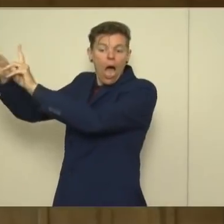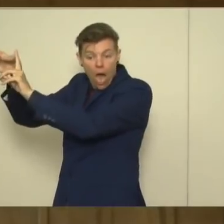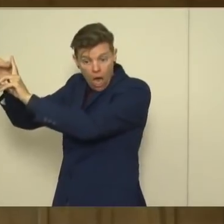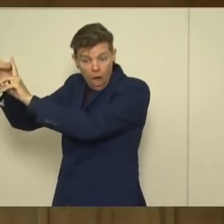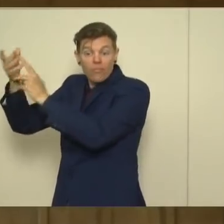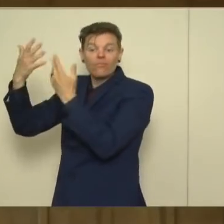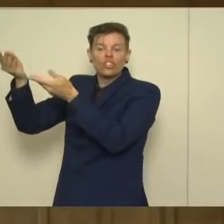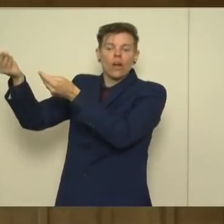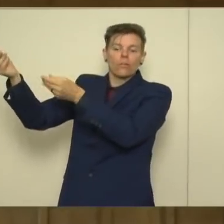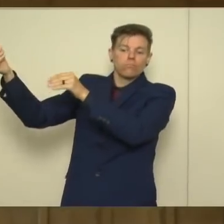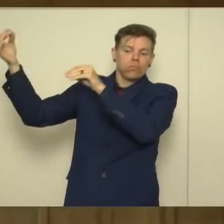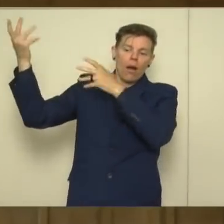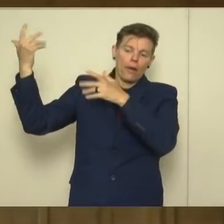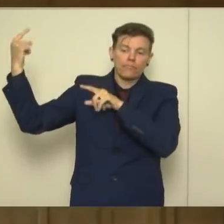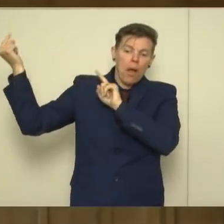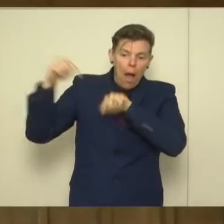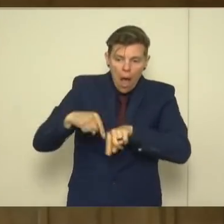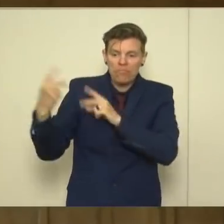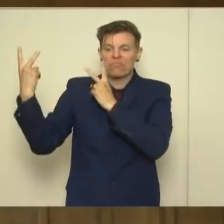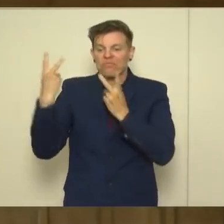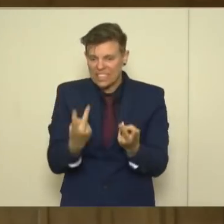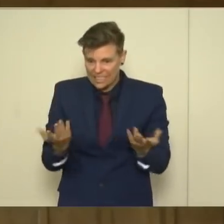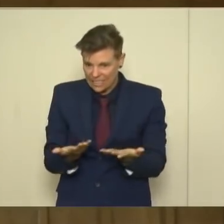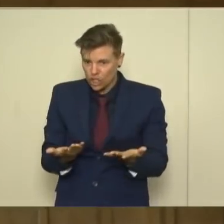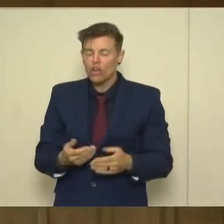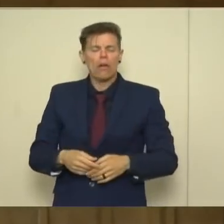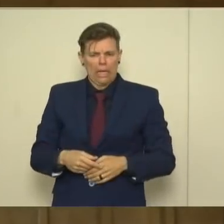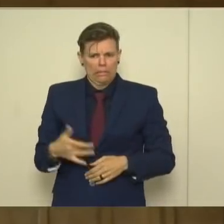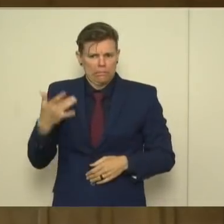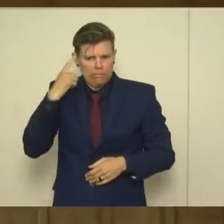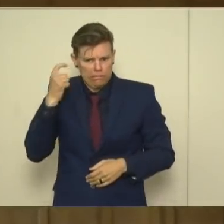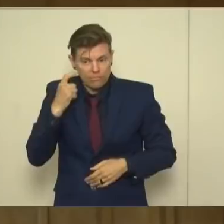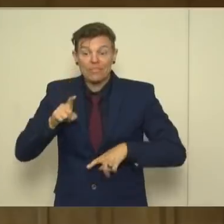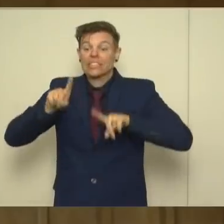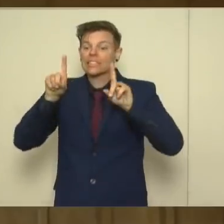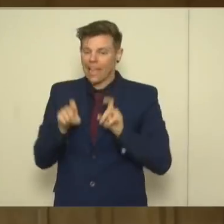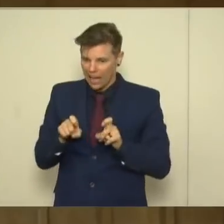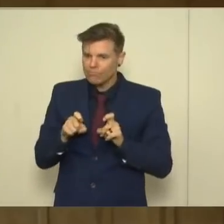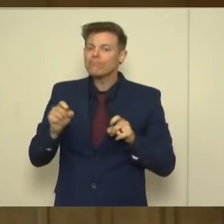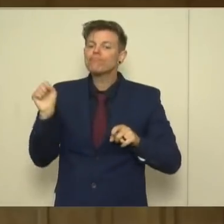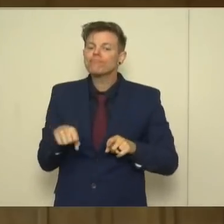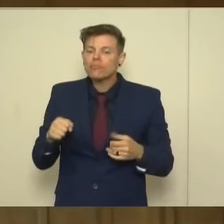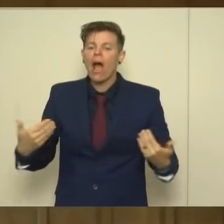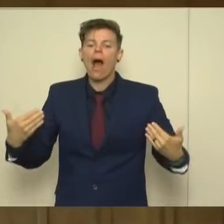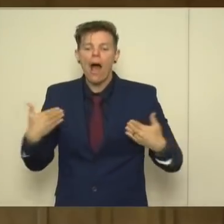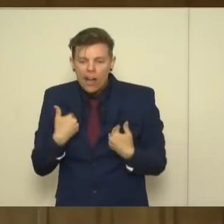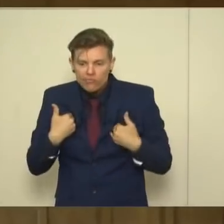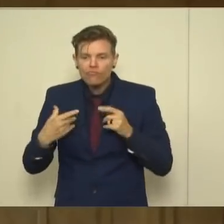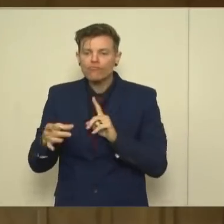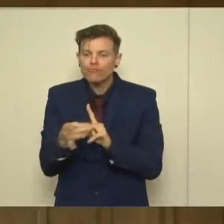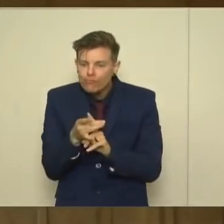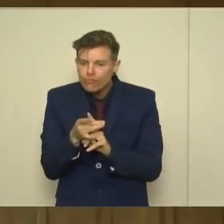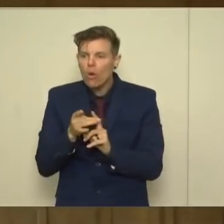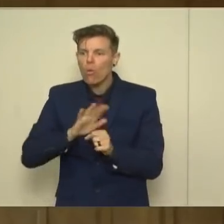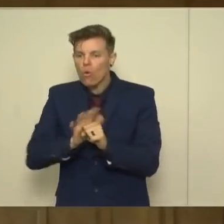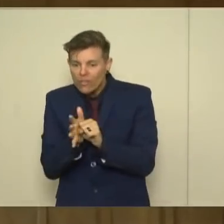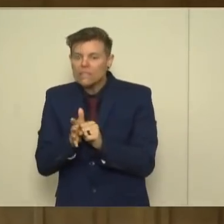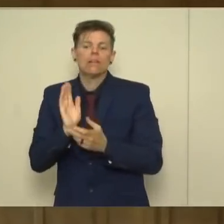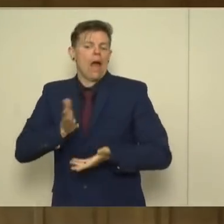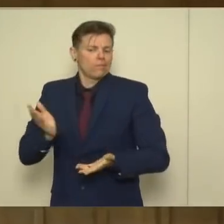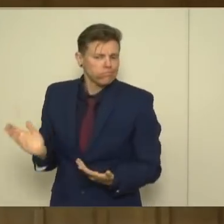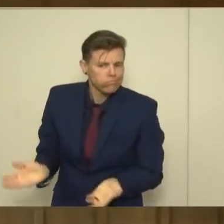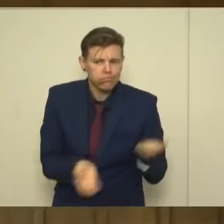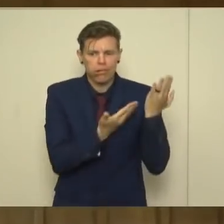in the hospital, and we would count the test in New Mexico,